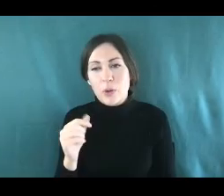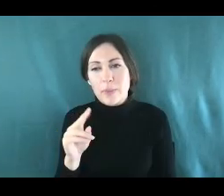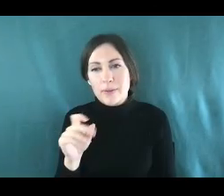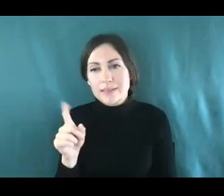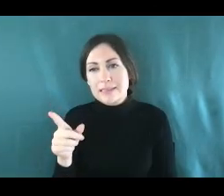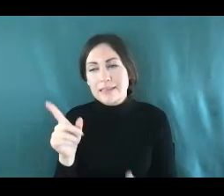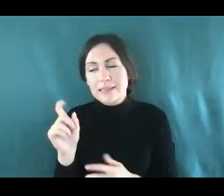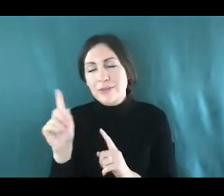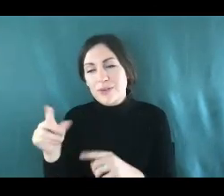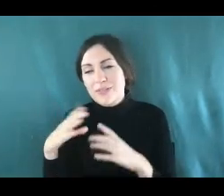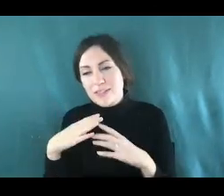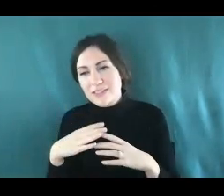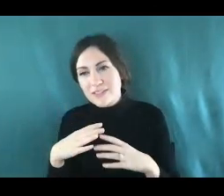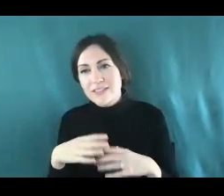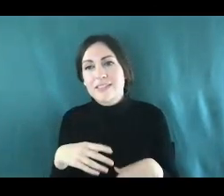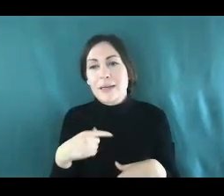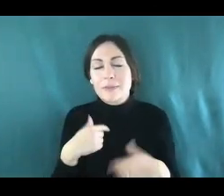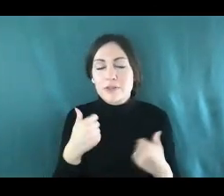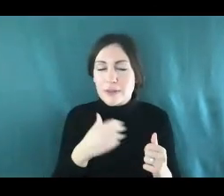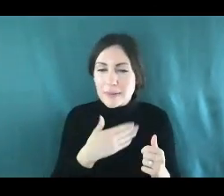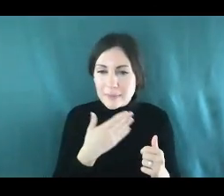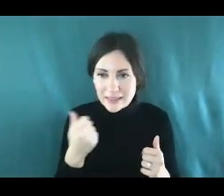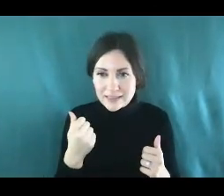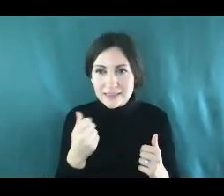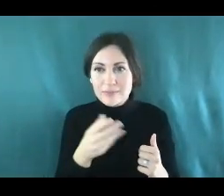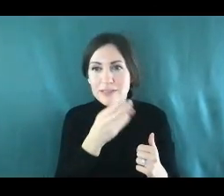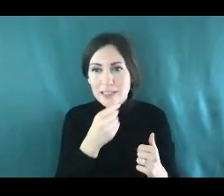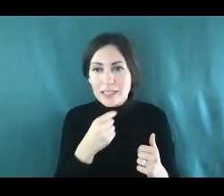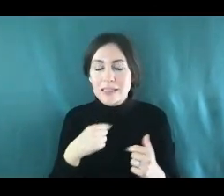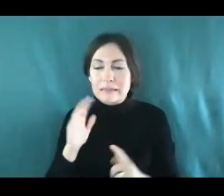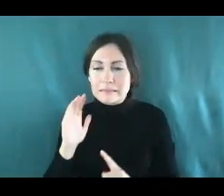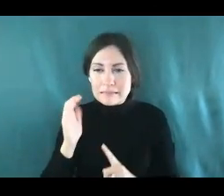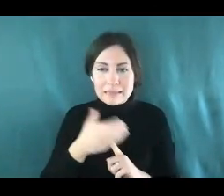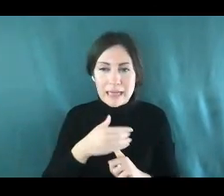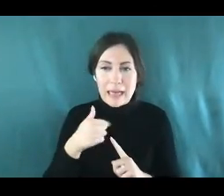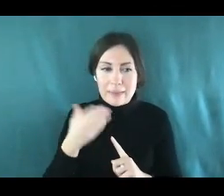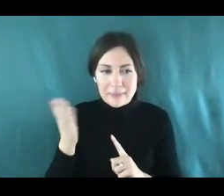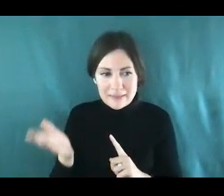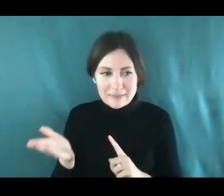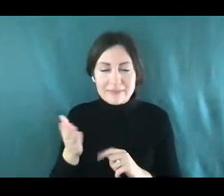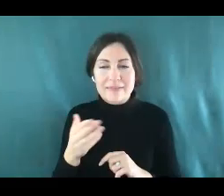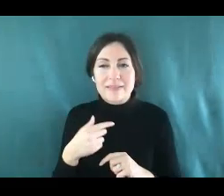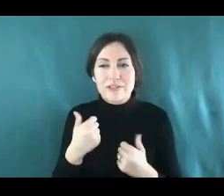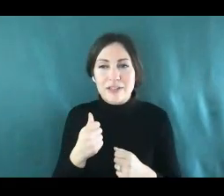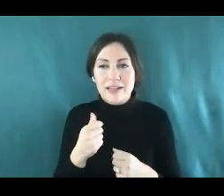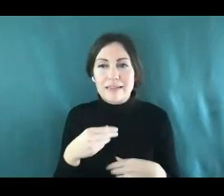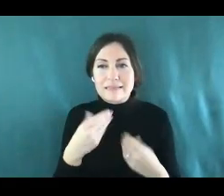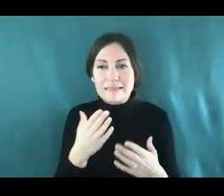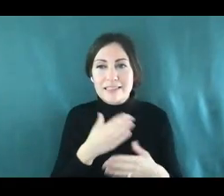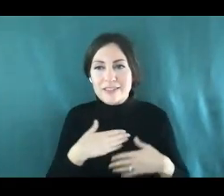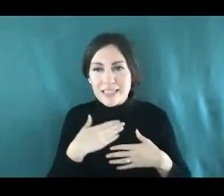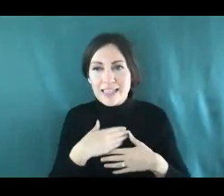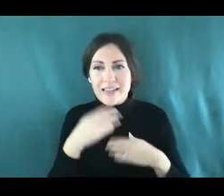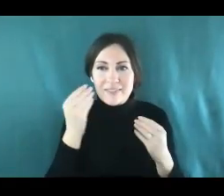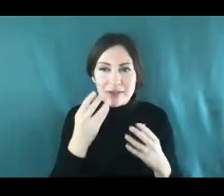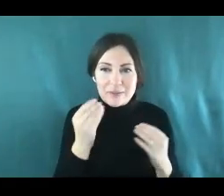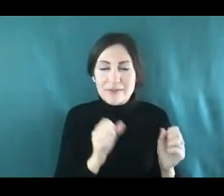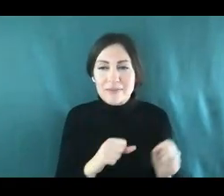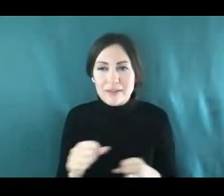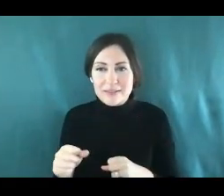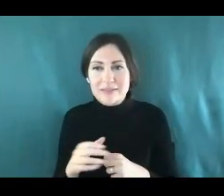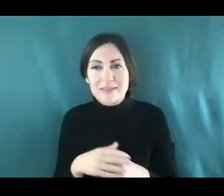and my ardent best to pretend that I'm him and make it as entertaining yet informative as possible. So if you want to go